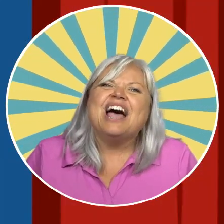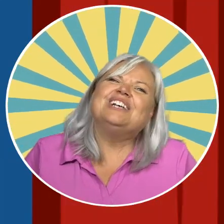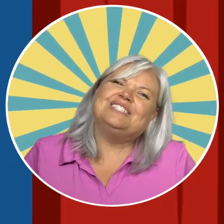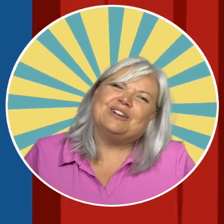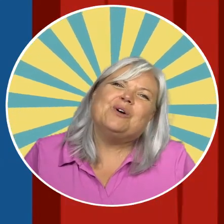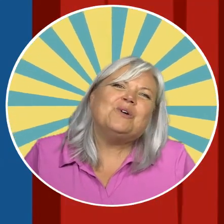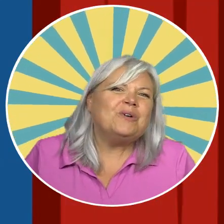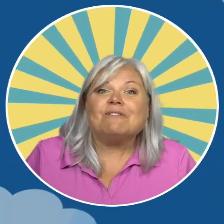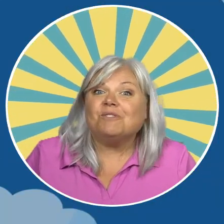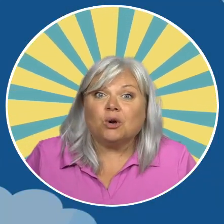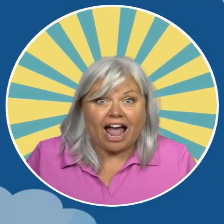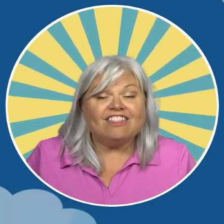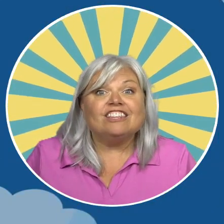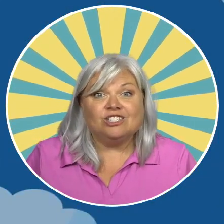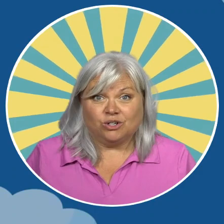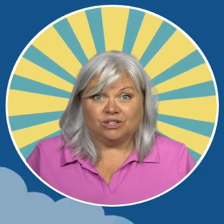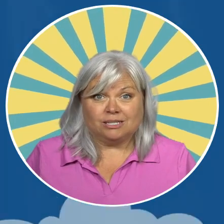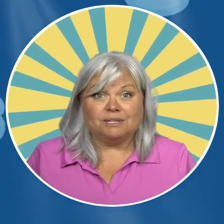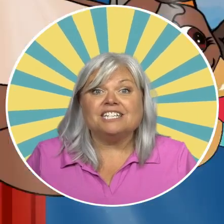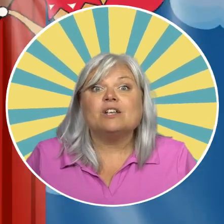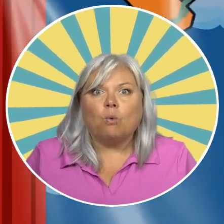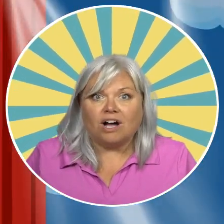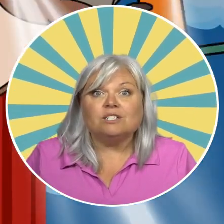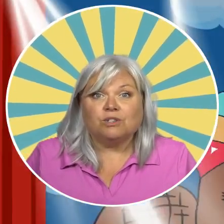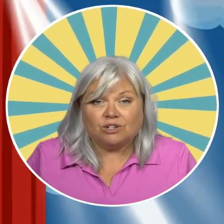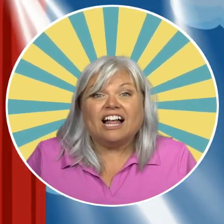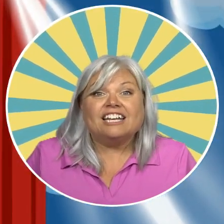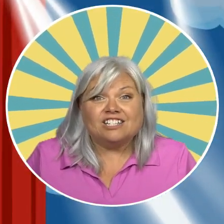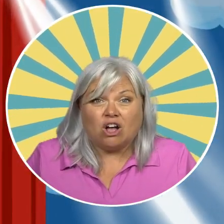genius. So if you're at the circus,